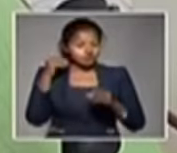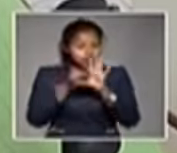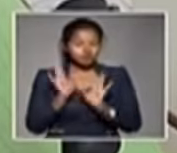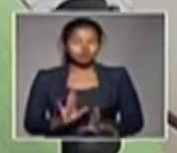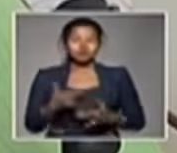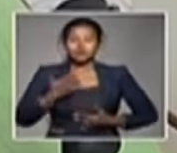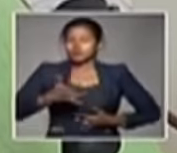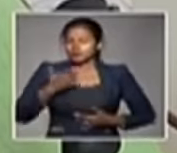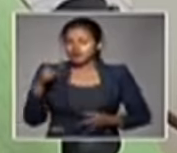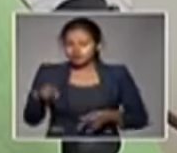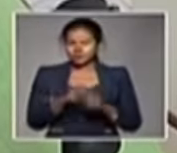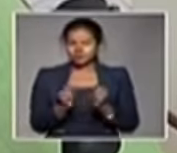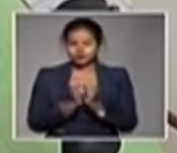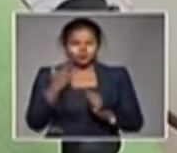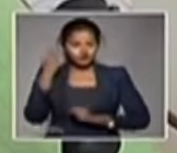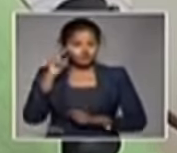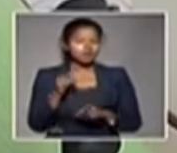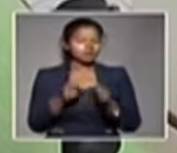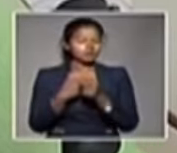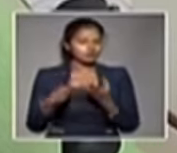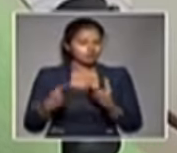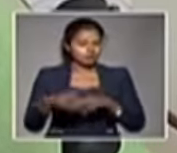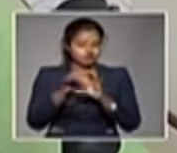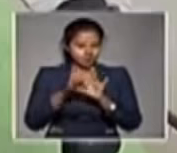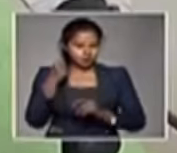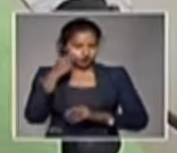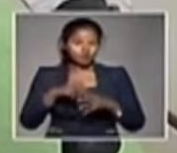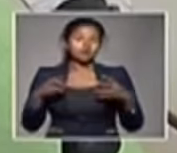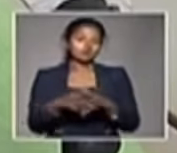that they acted in a contrary manner to the party's decision.